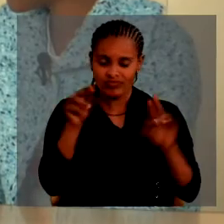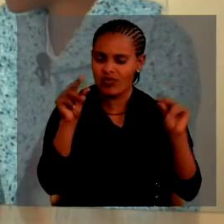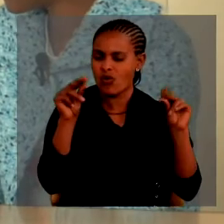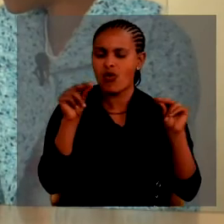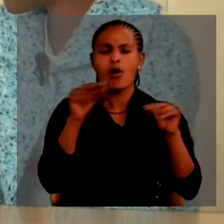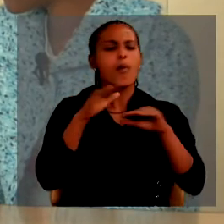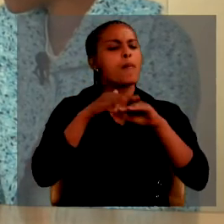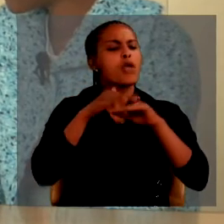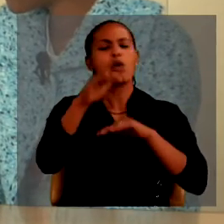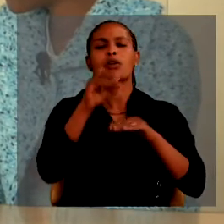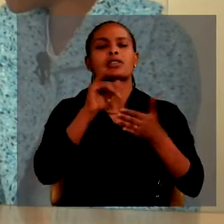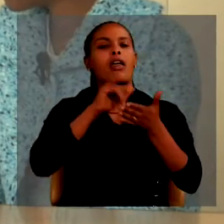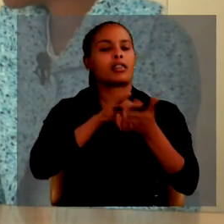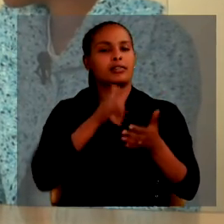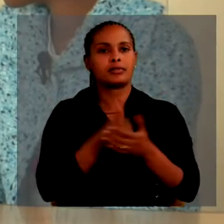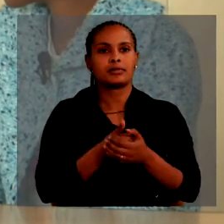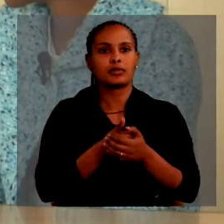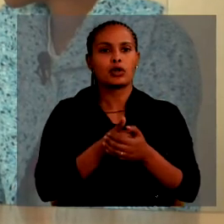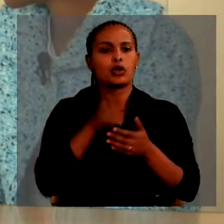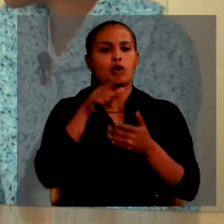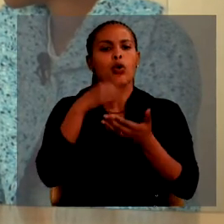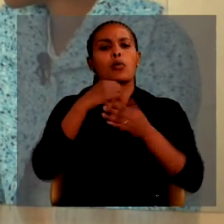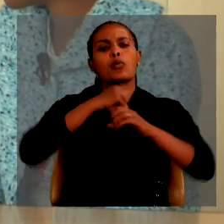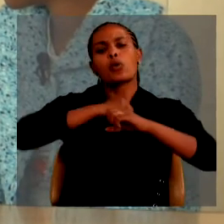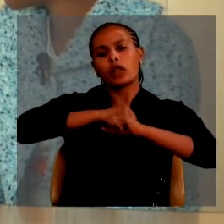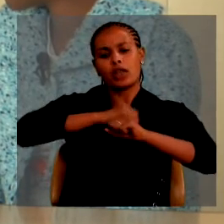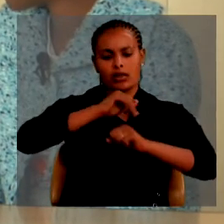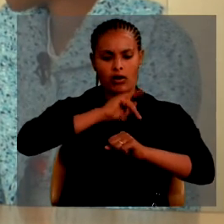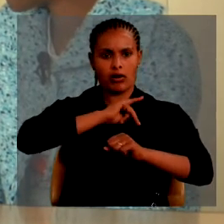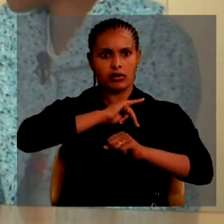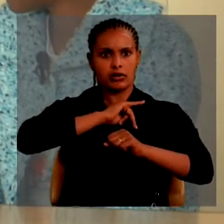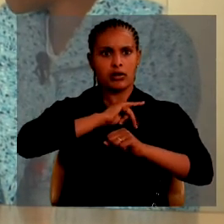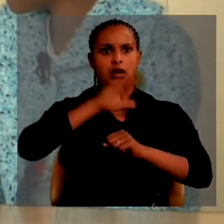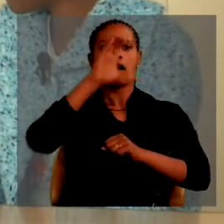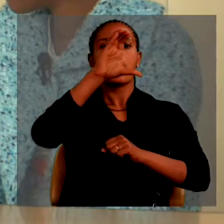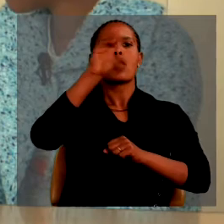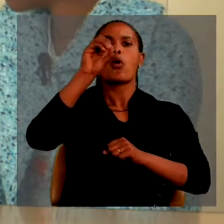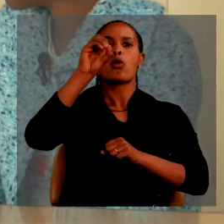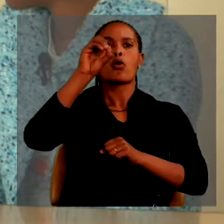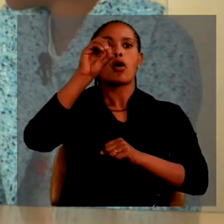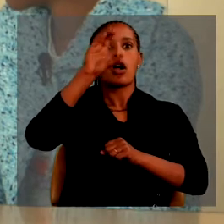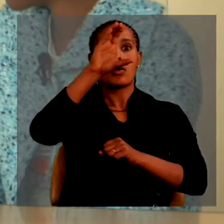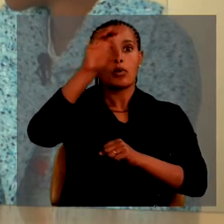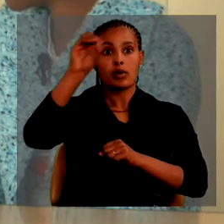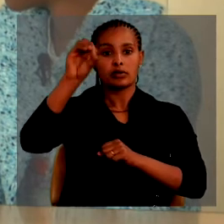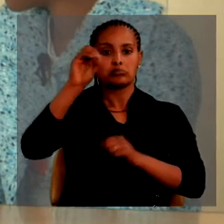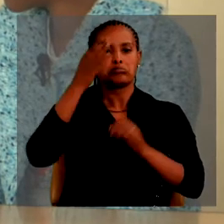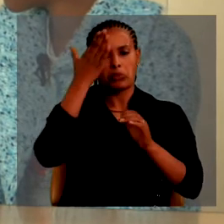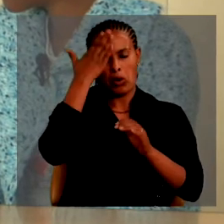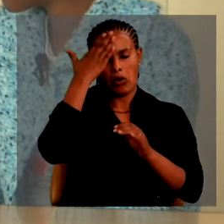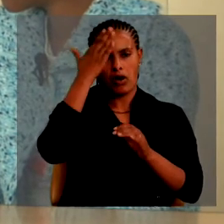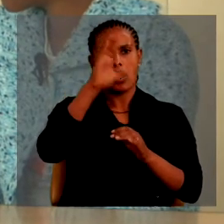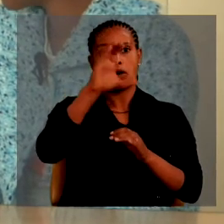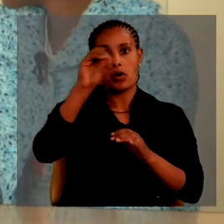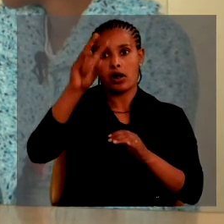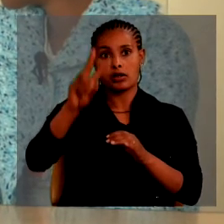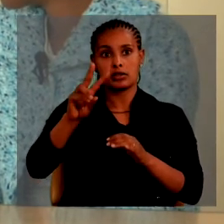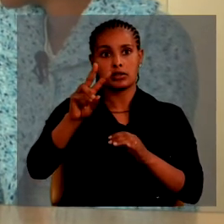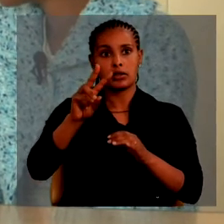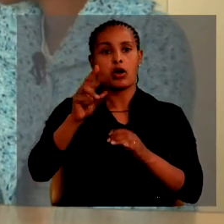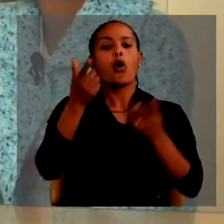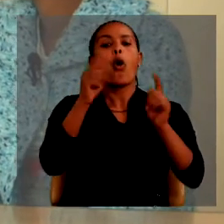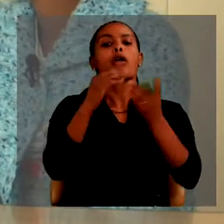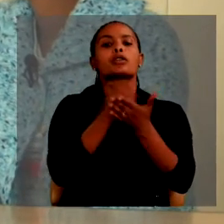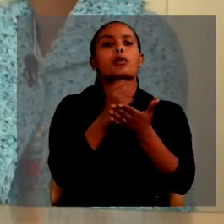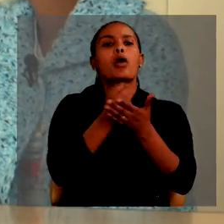it goes beyond that. You will protect yourself from carbon monoxide if you understand carbon dioxide, if you know when it